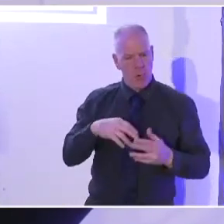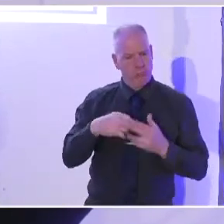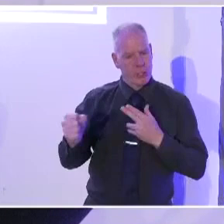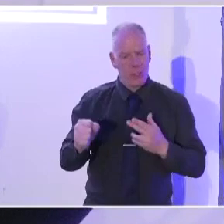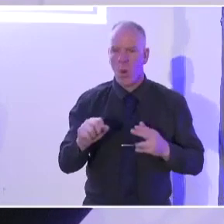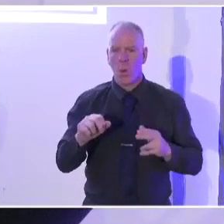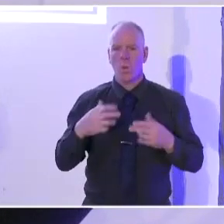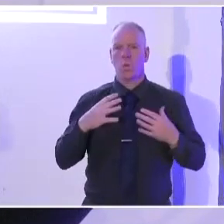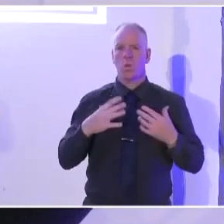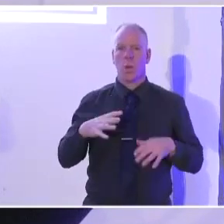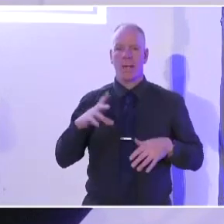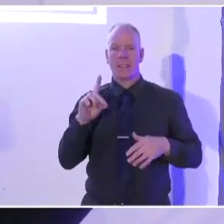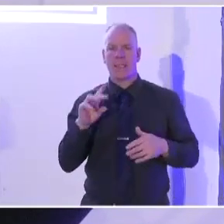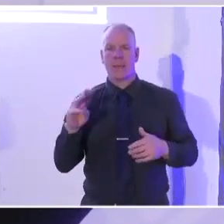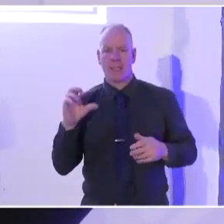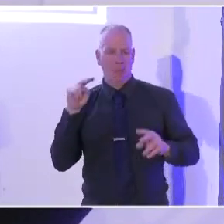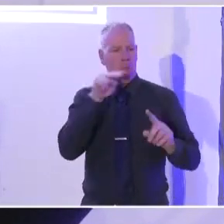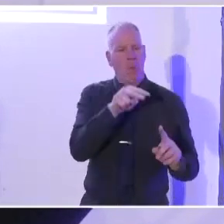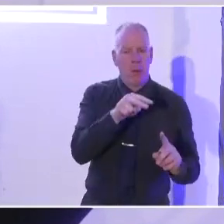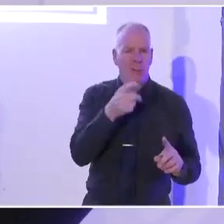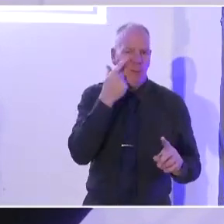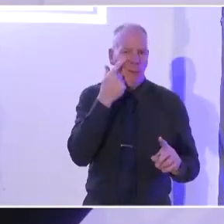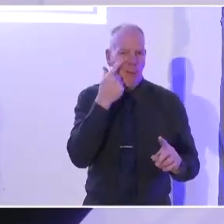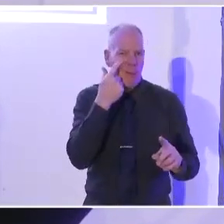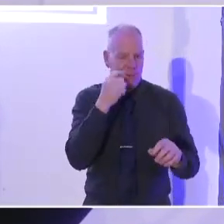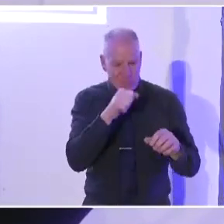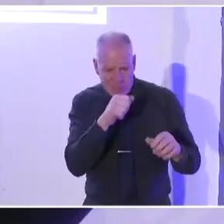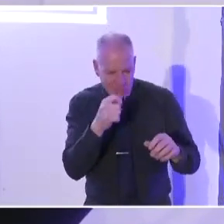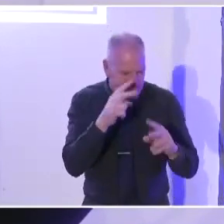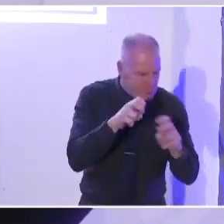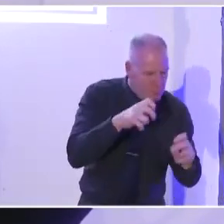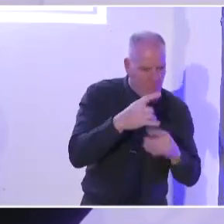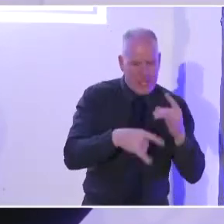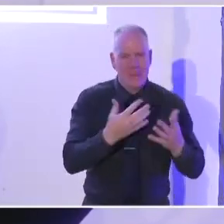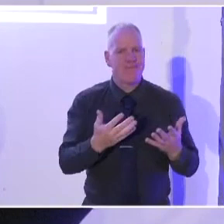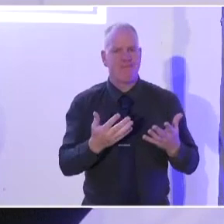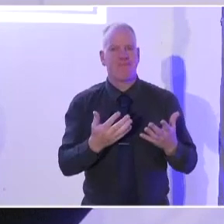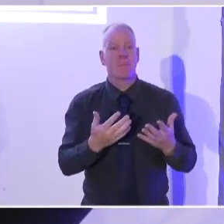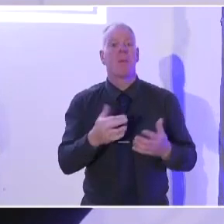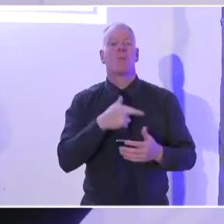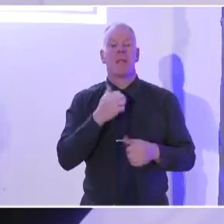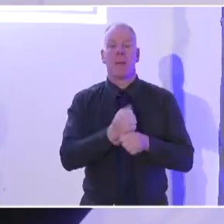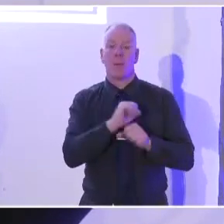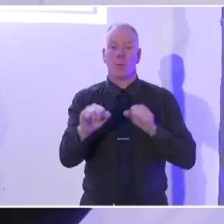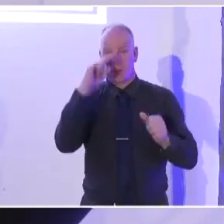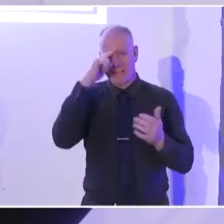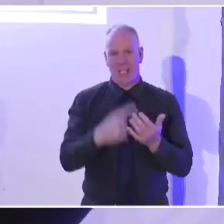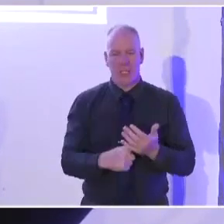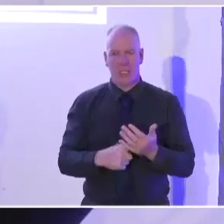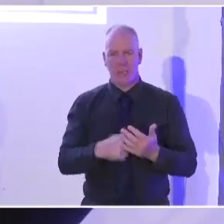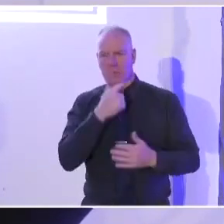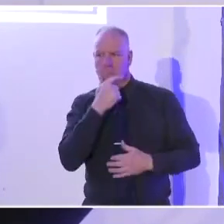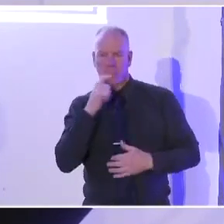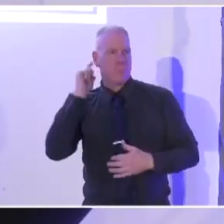to invite the DPC in to look under the hood. But I think it really comes down to a judgment call. You need to be asking